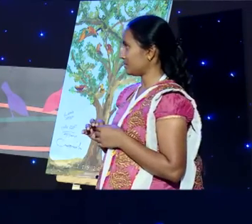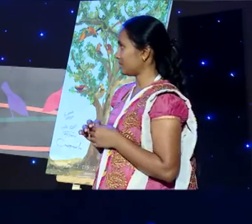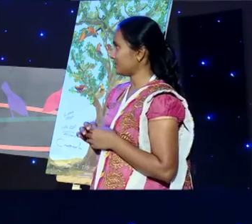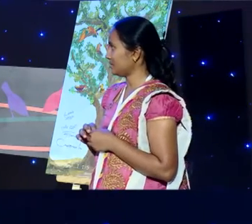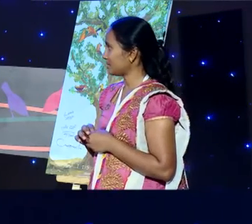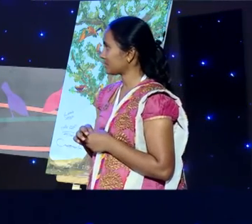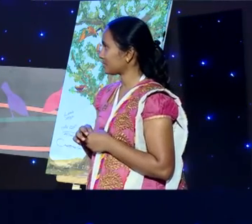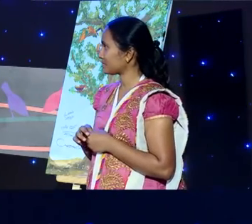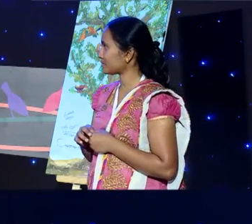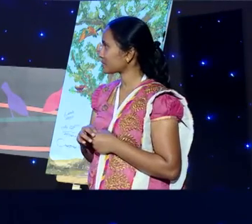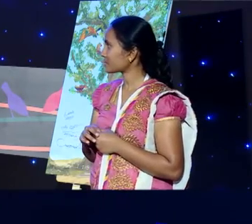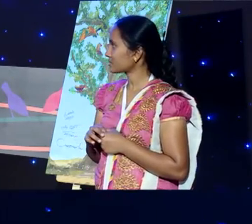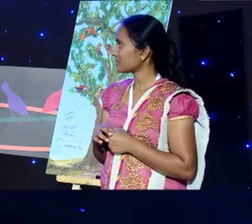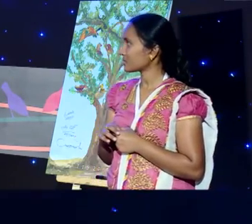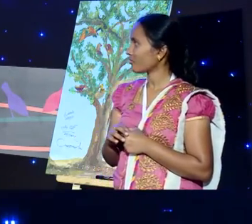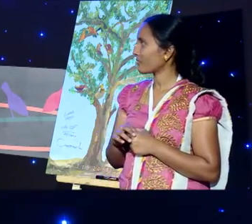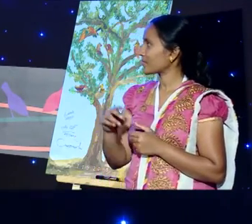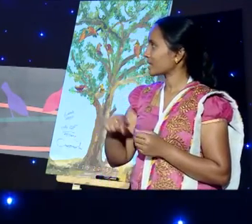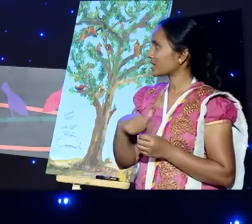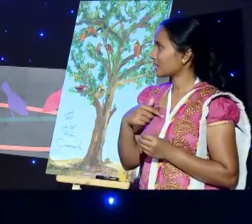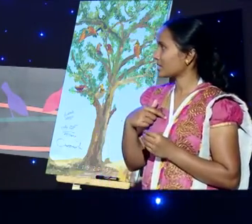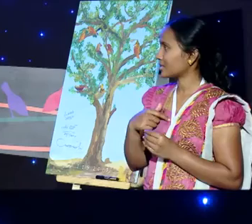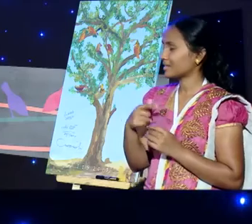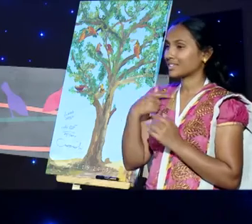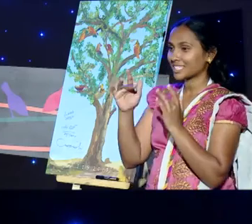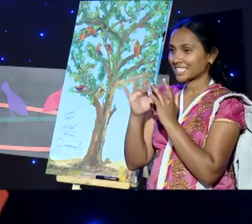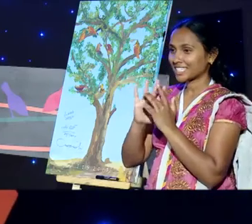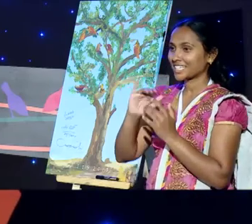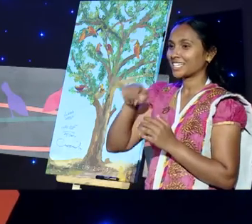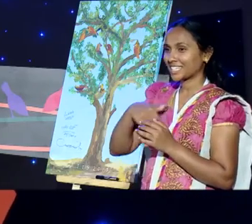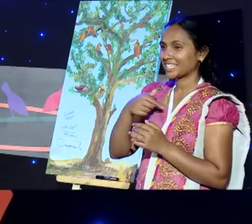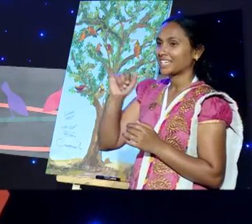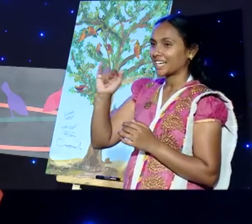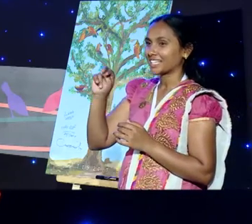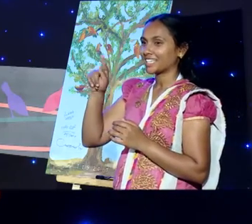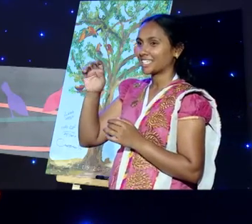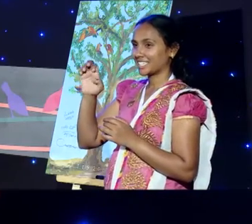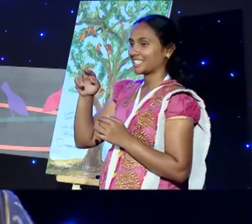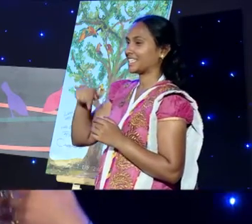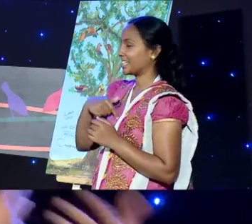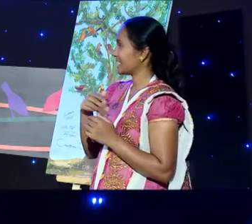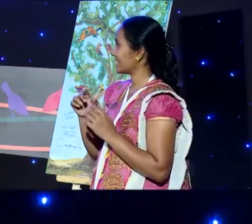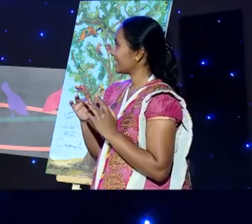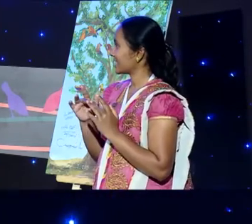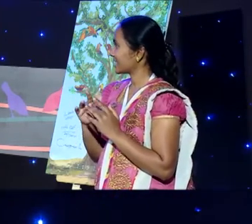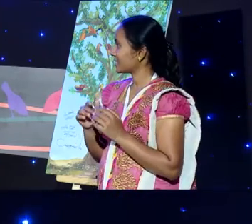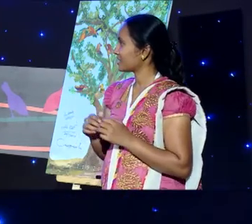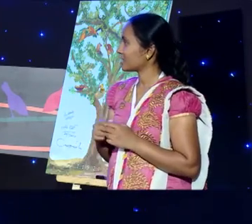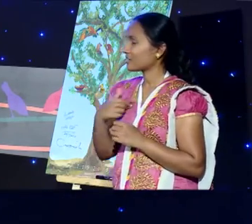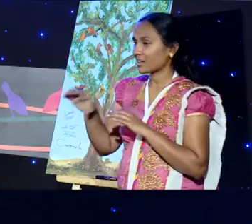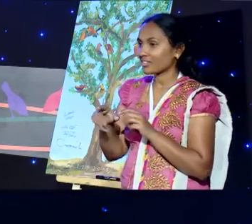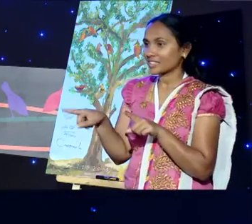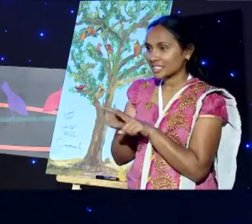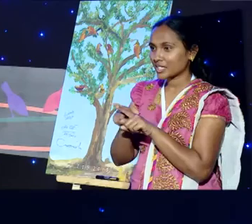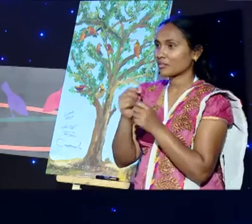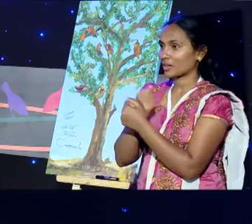wired to recognize the internet. Not the internet, the internet. And as soon as we act in this way of love, all of a